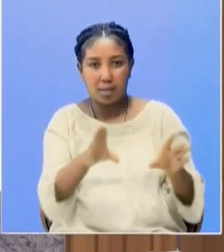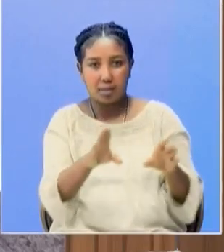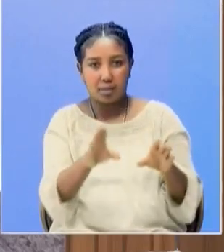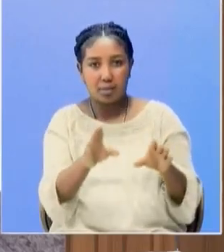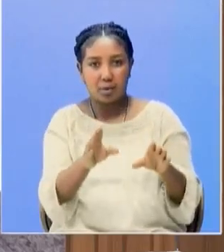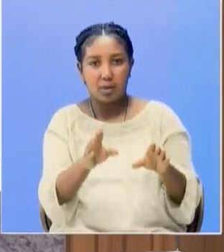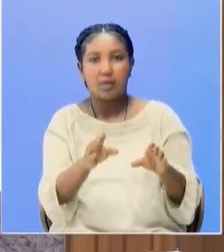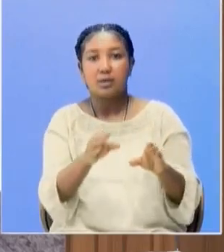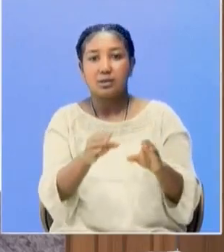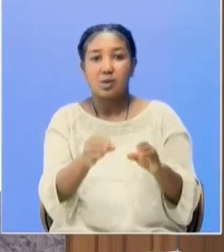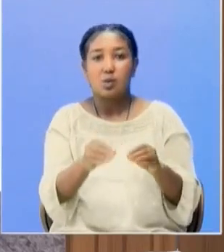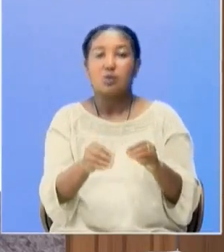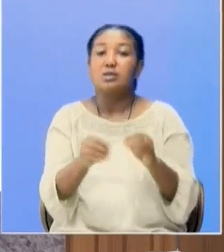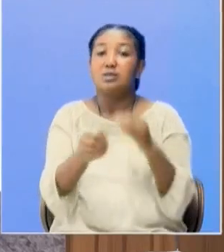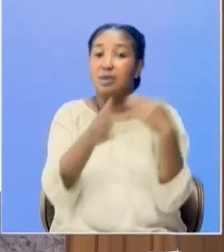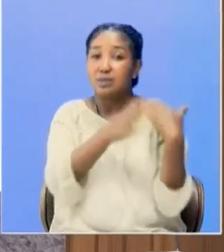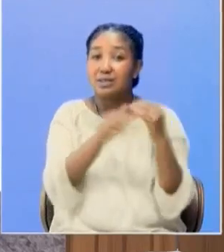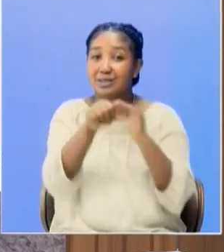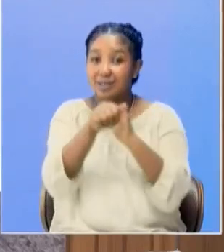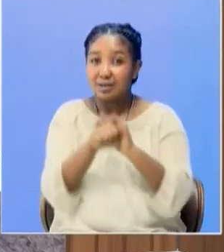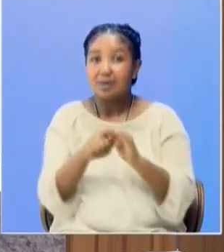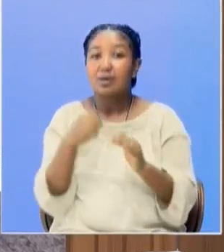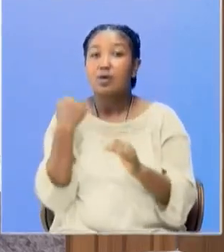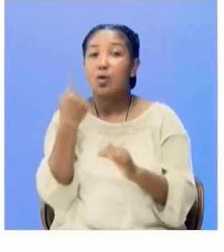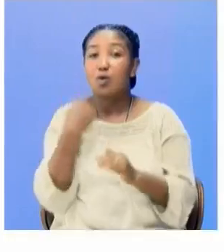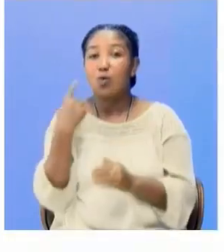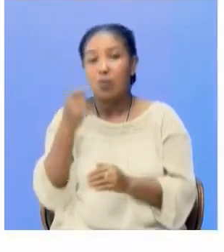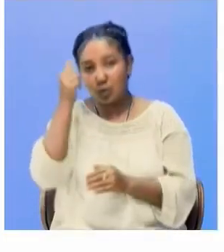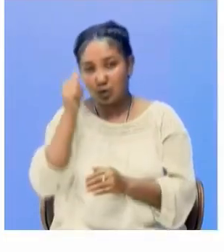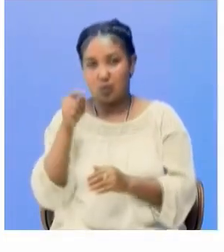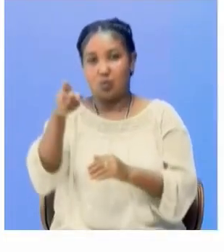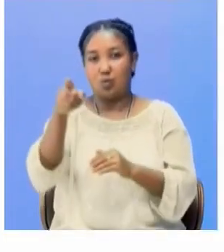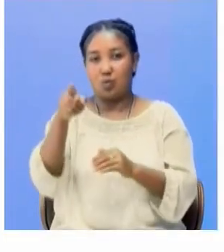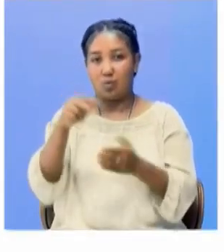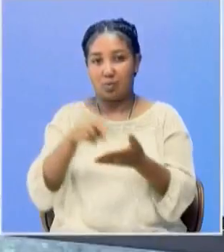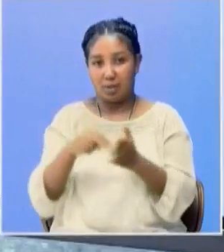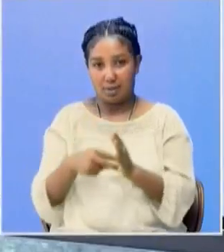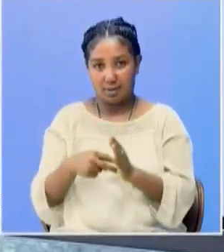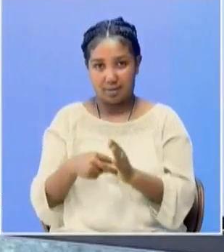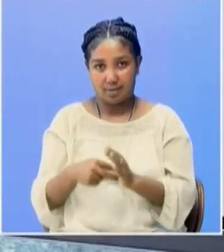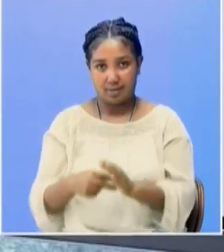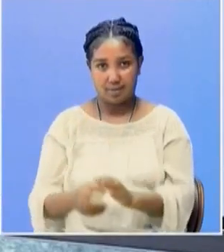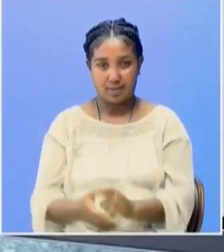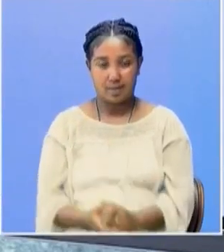ways. So the subject of this sentence is you.